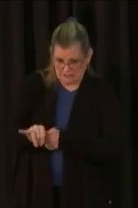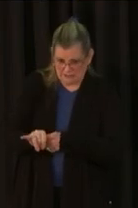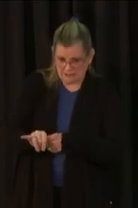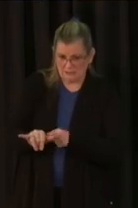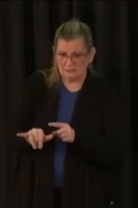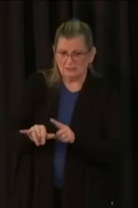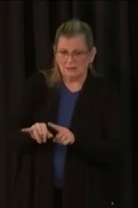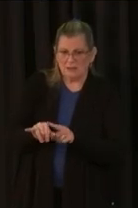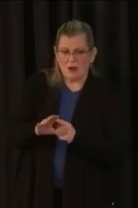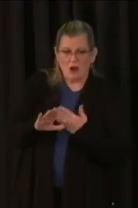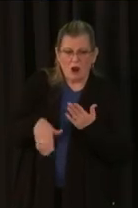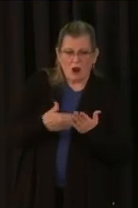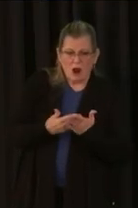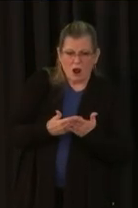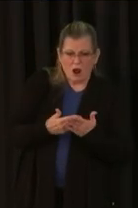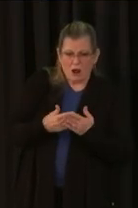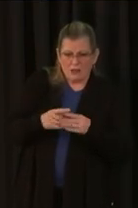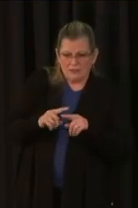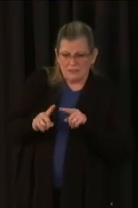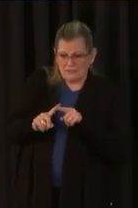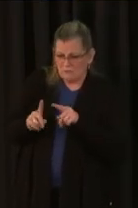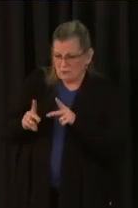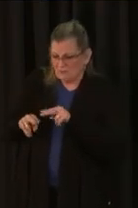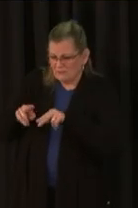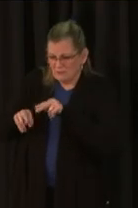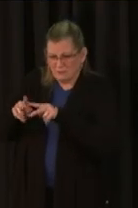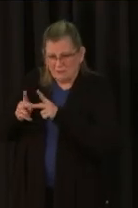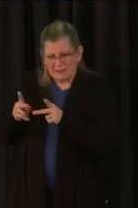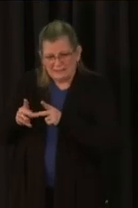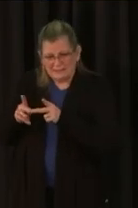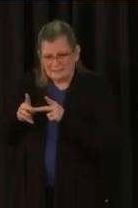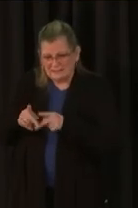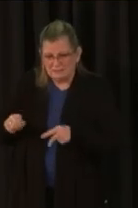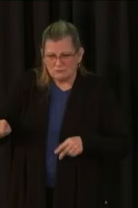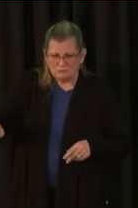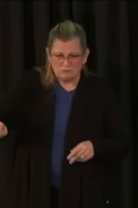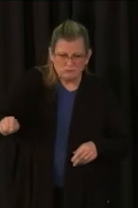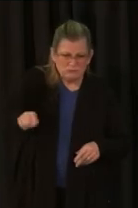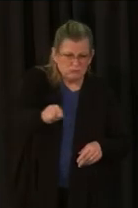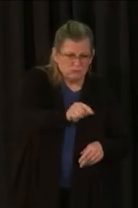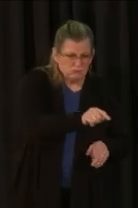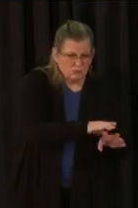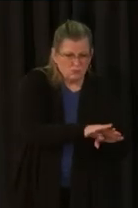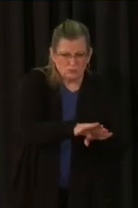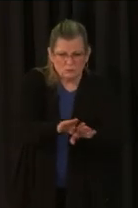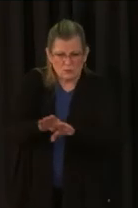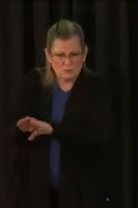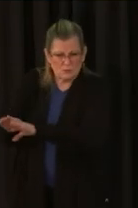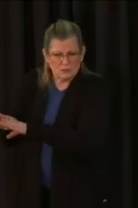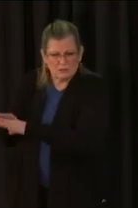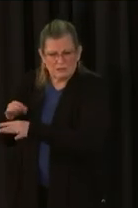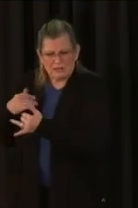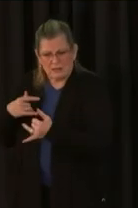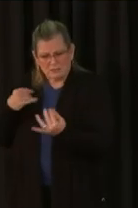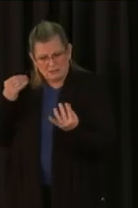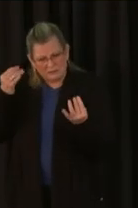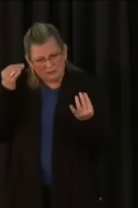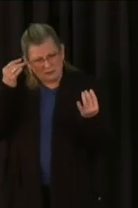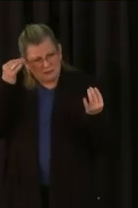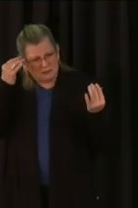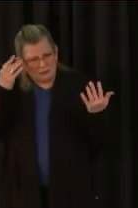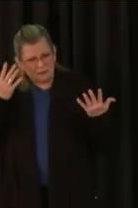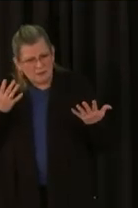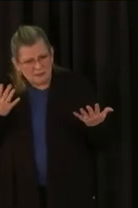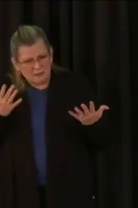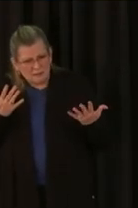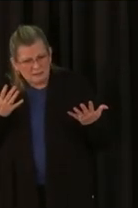venue spaces, they have been closed, and so we wanted to, make sure that as we're thinking about what does